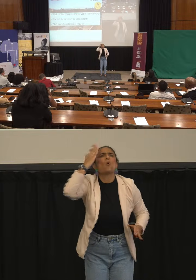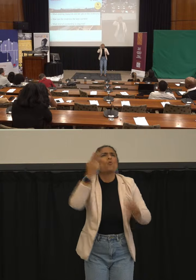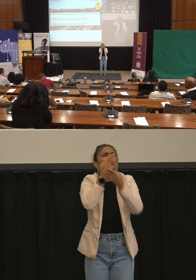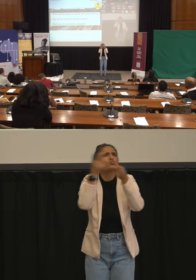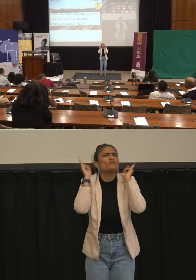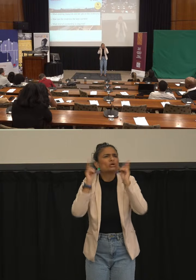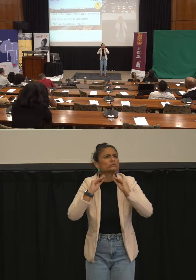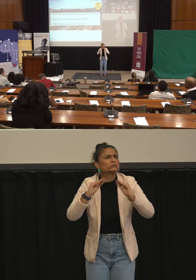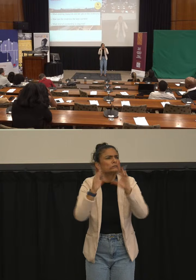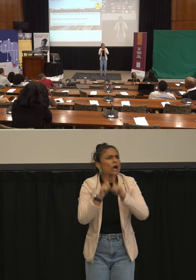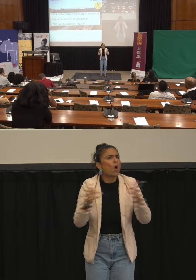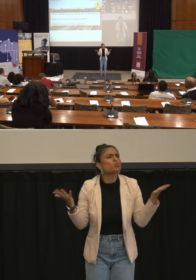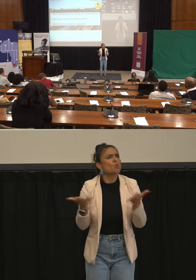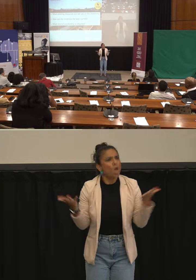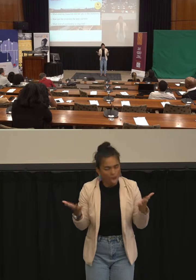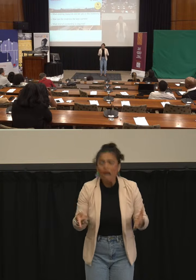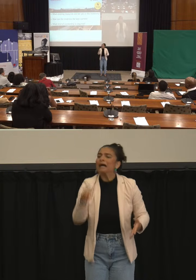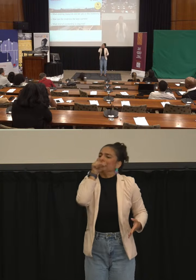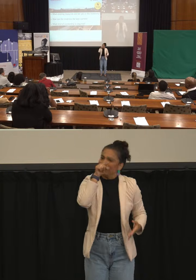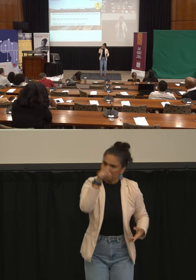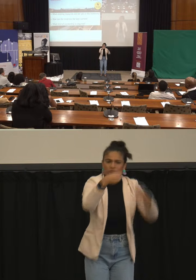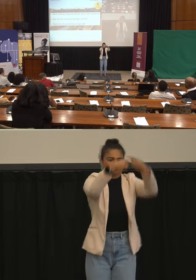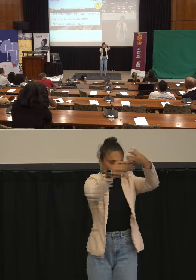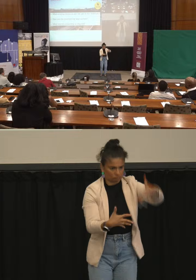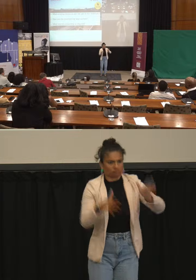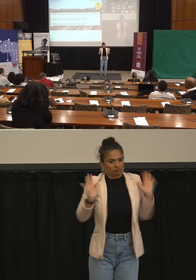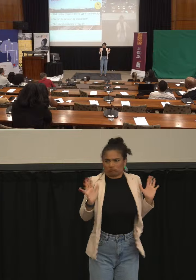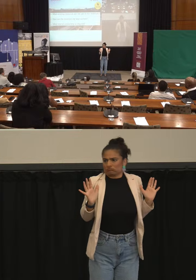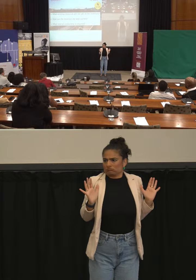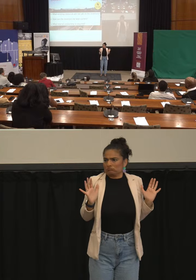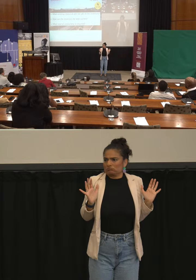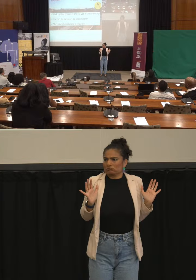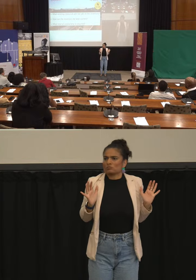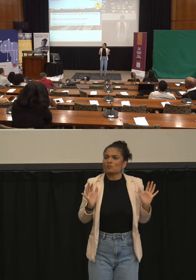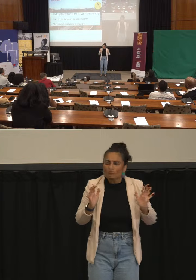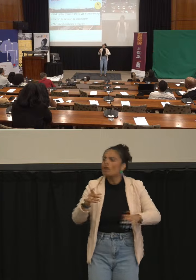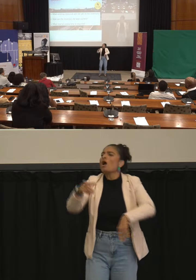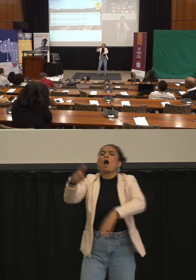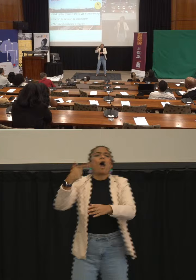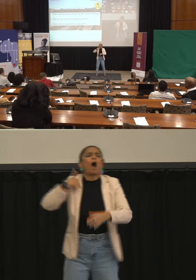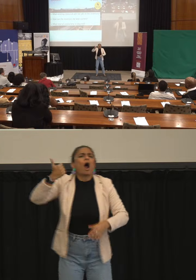we want to put on it will be housed there. That's it.